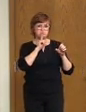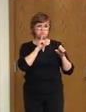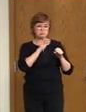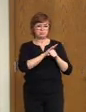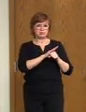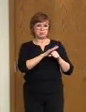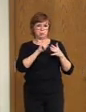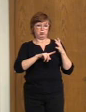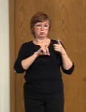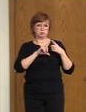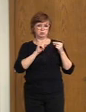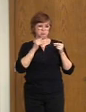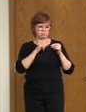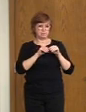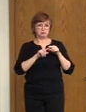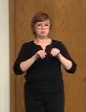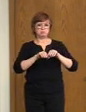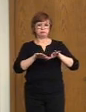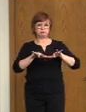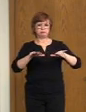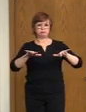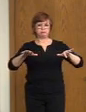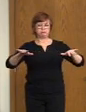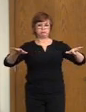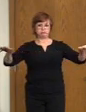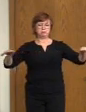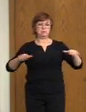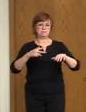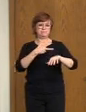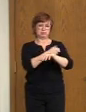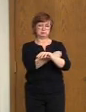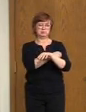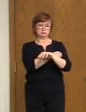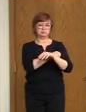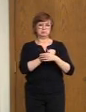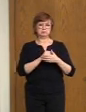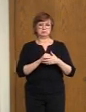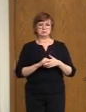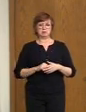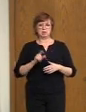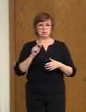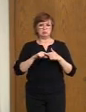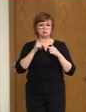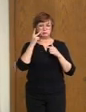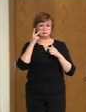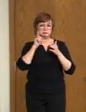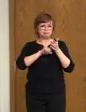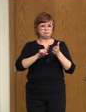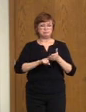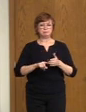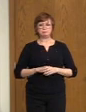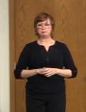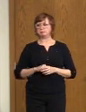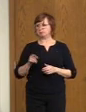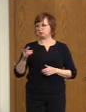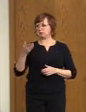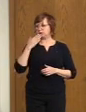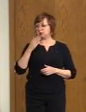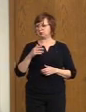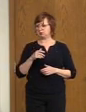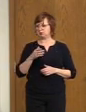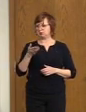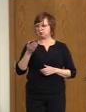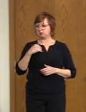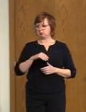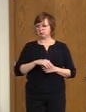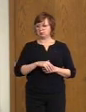deliver the vaccine provincially the best we can within those practical constraints. Thanks. And on the